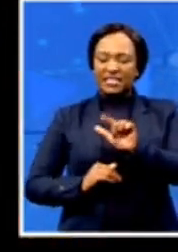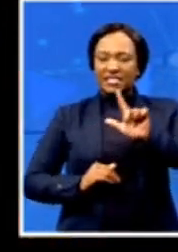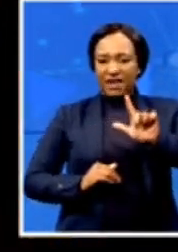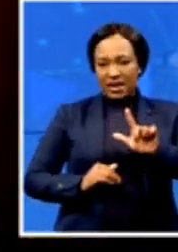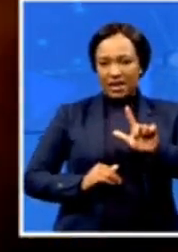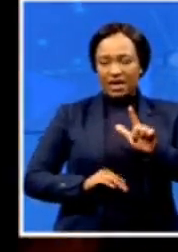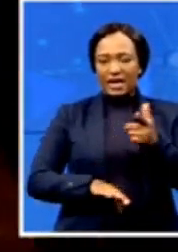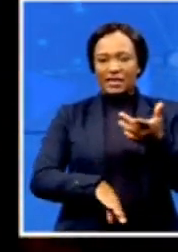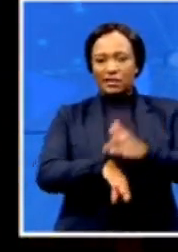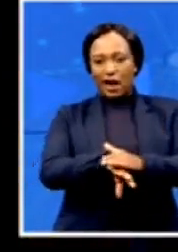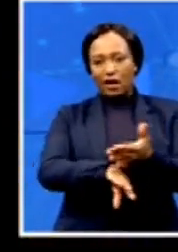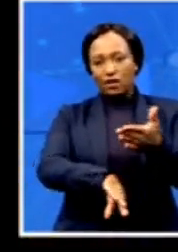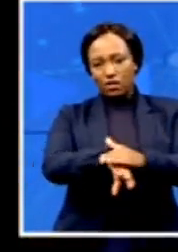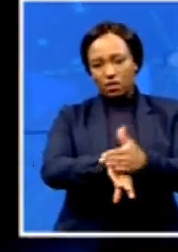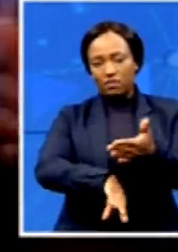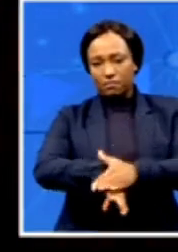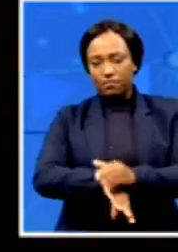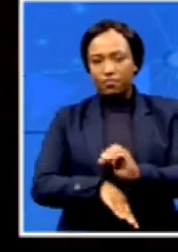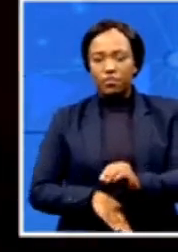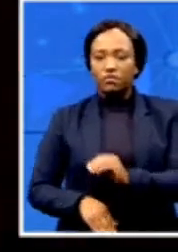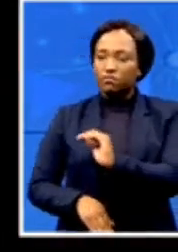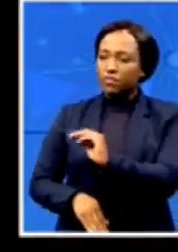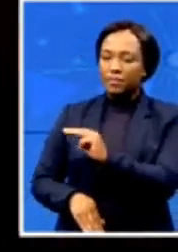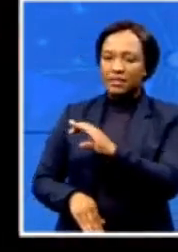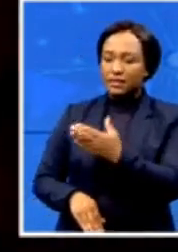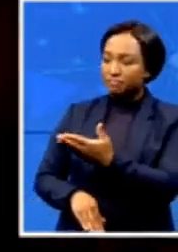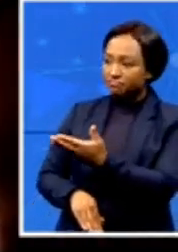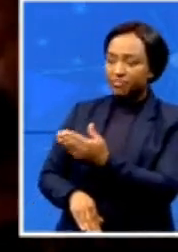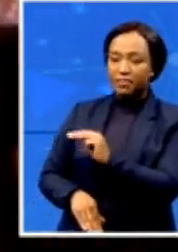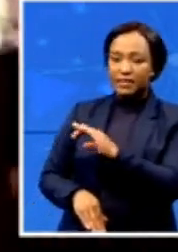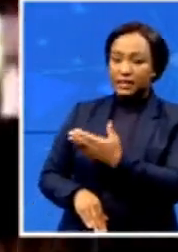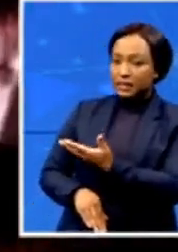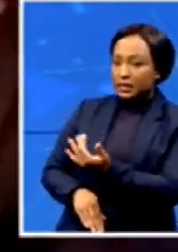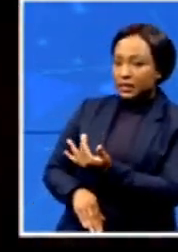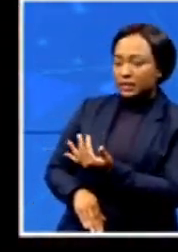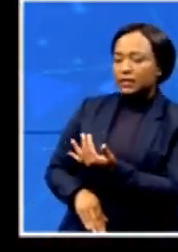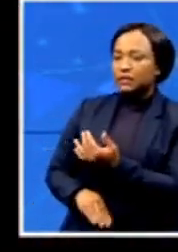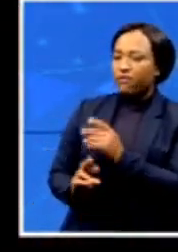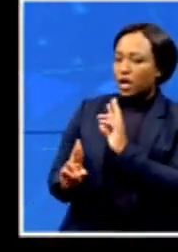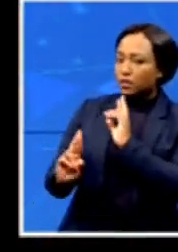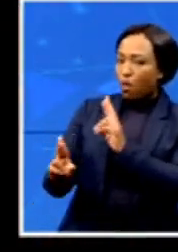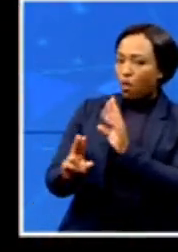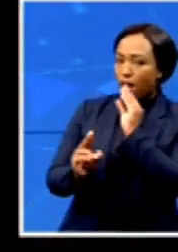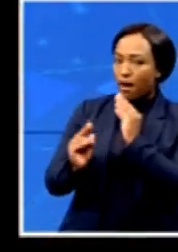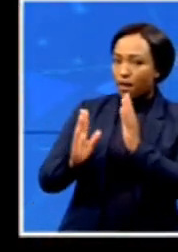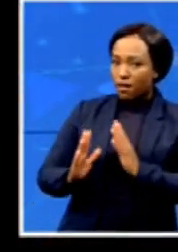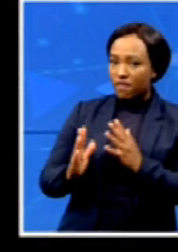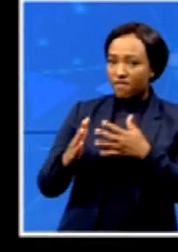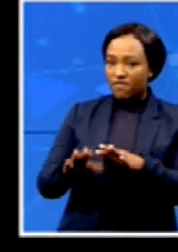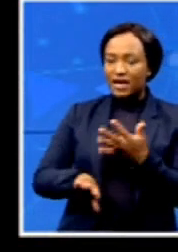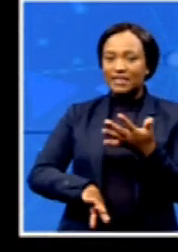that from MEC, perhaps, if we can respond to that about the learners who died as a result of the floods.